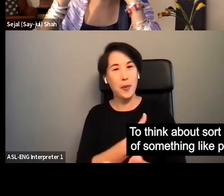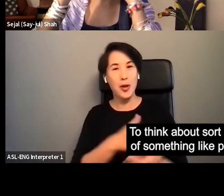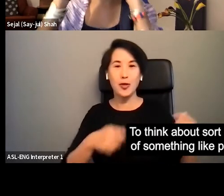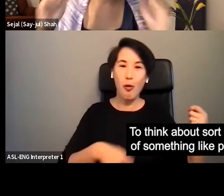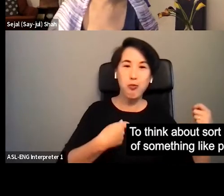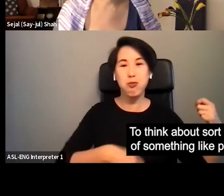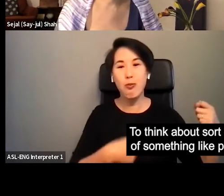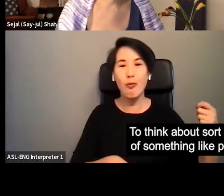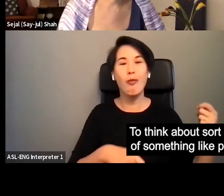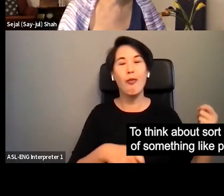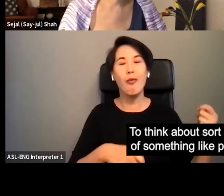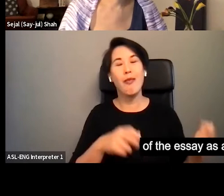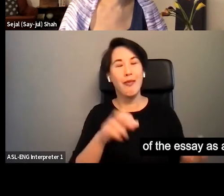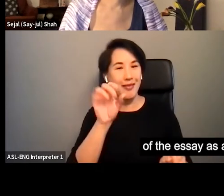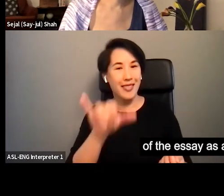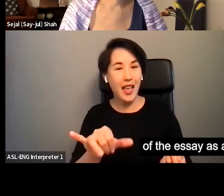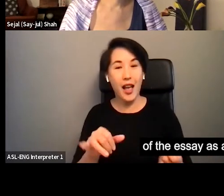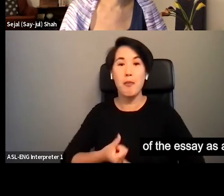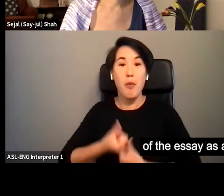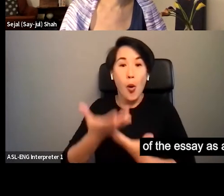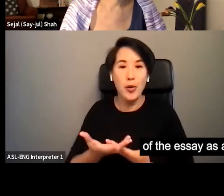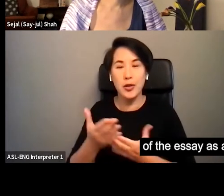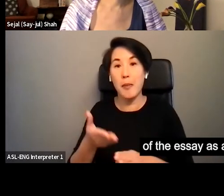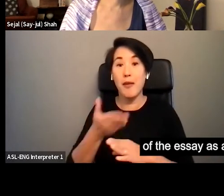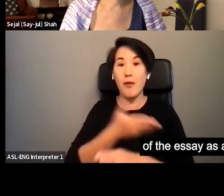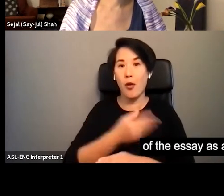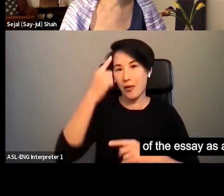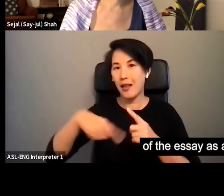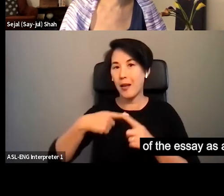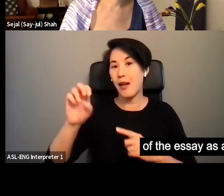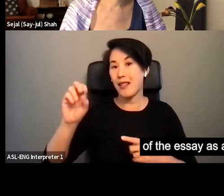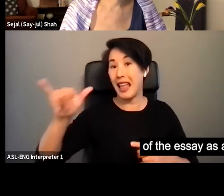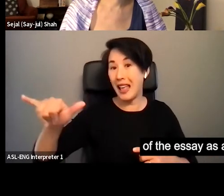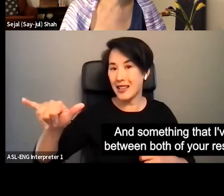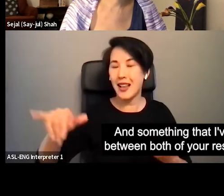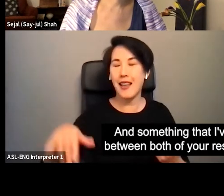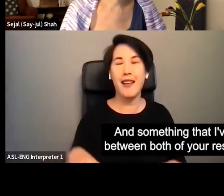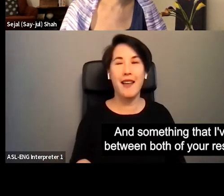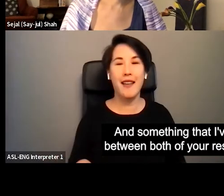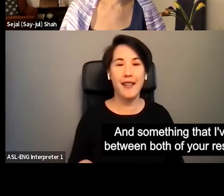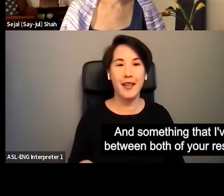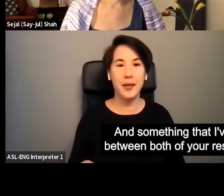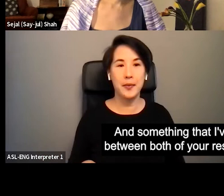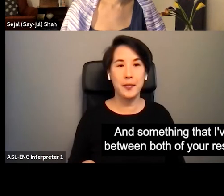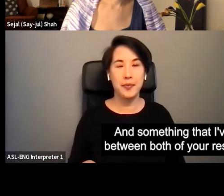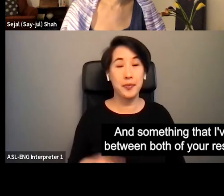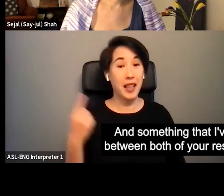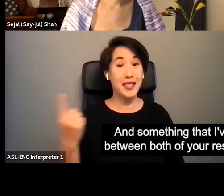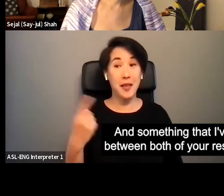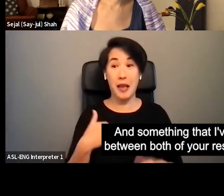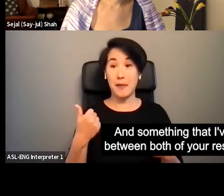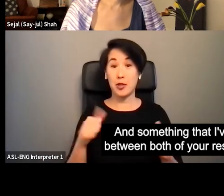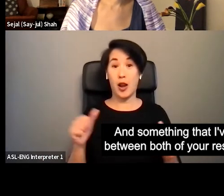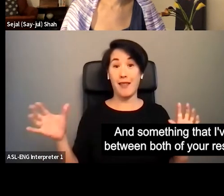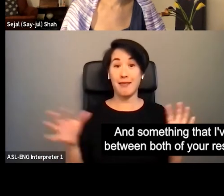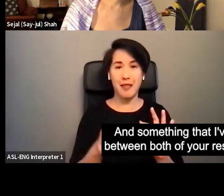like poetry before we think of the essay as a genre that exists. And something that I've been trying to connect between